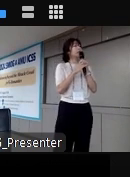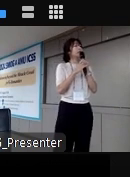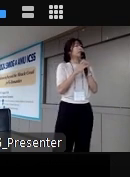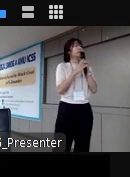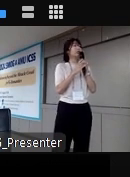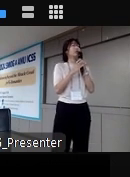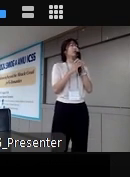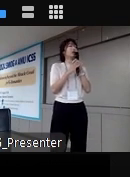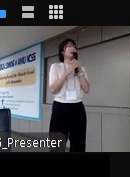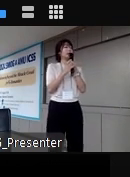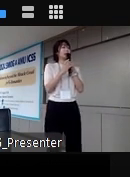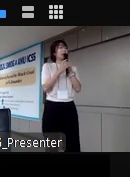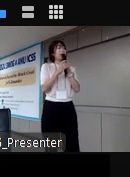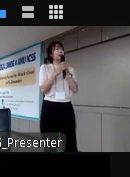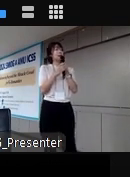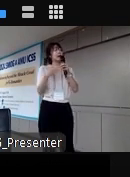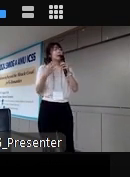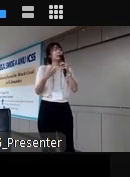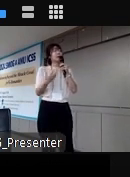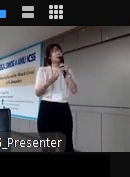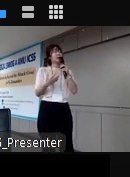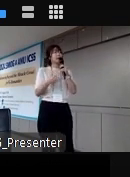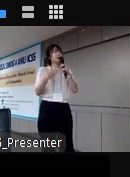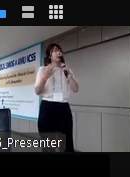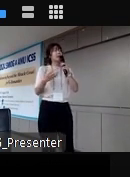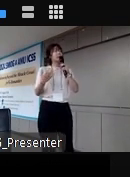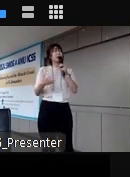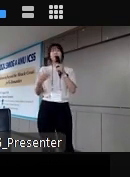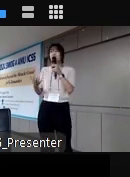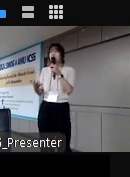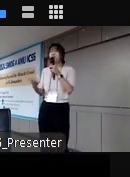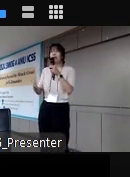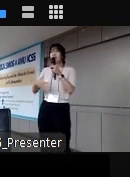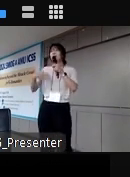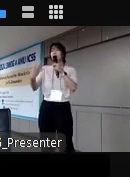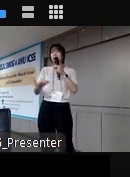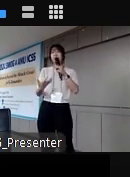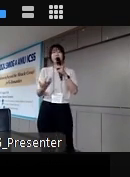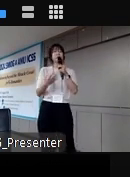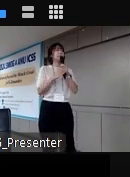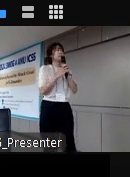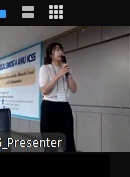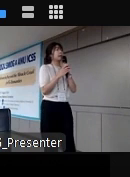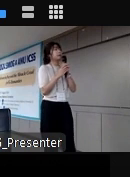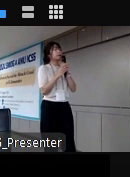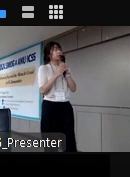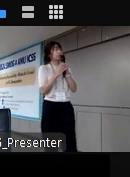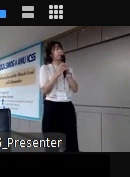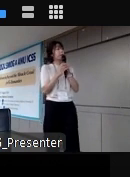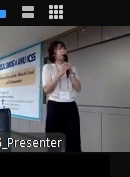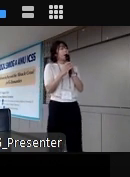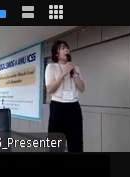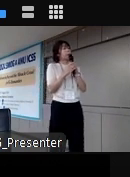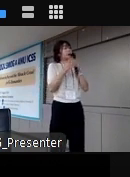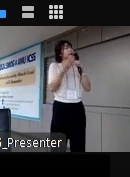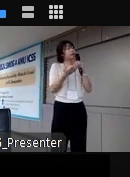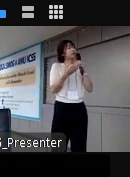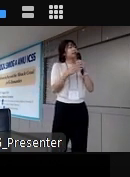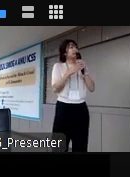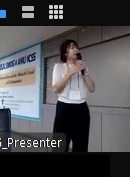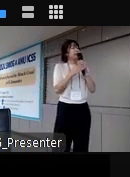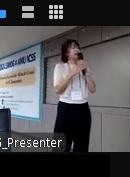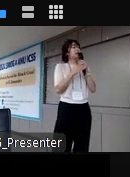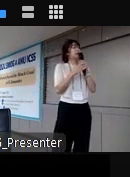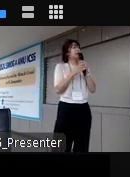using the definition of agreement as syntactic elements realized on functional heads. So very simplified definition.